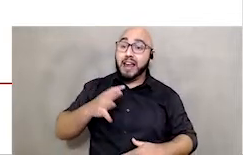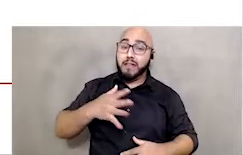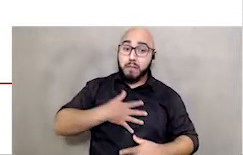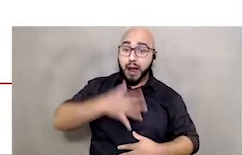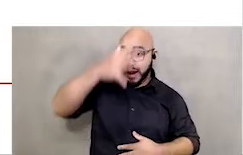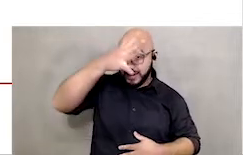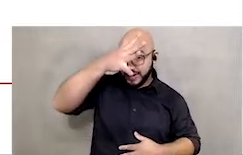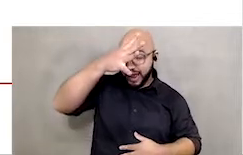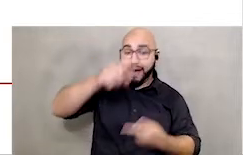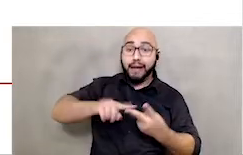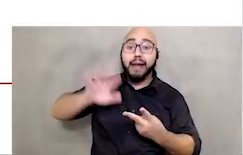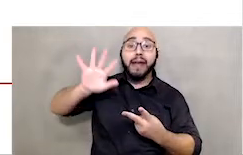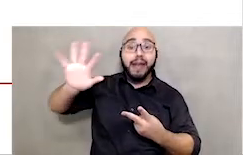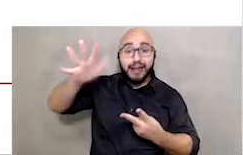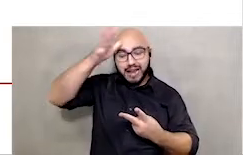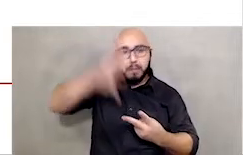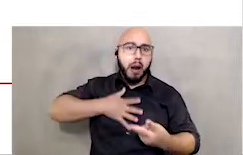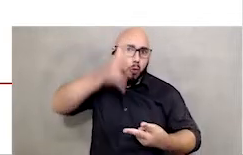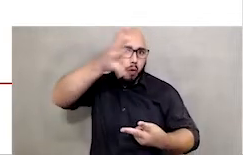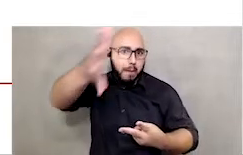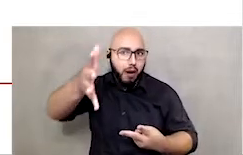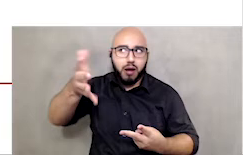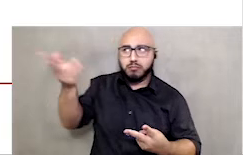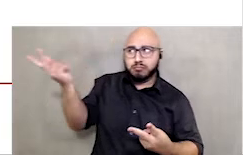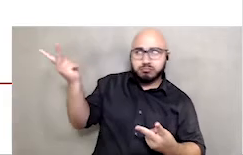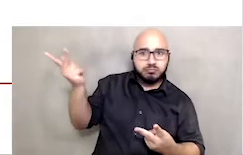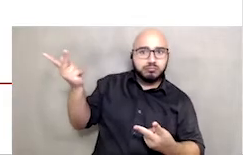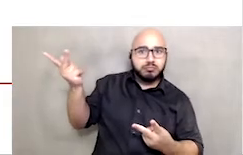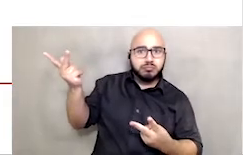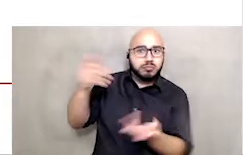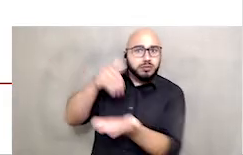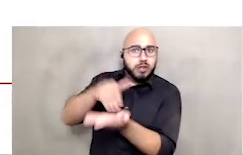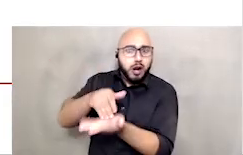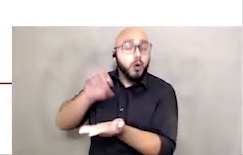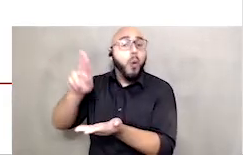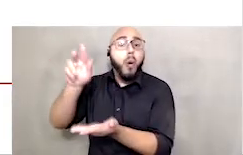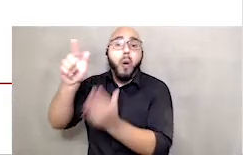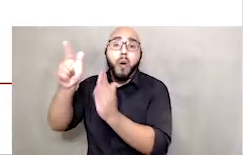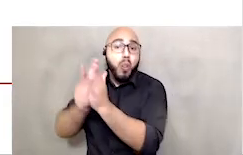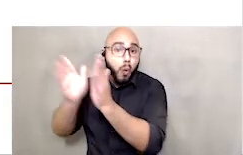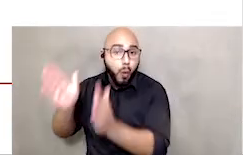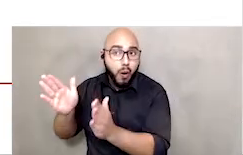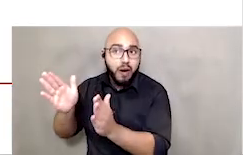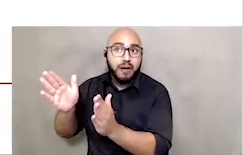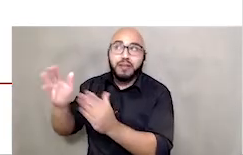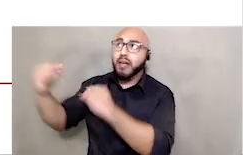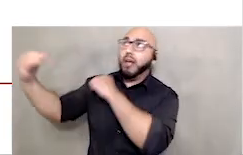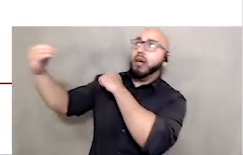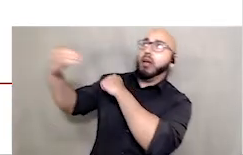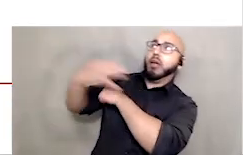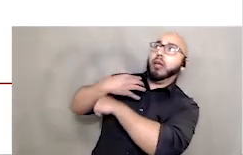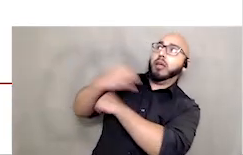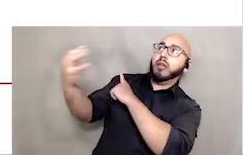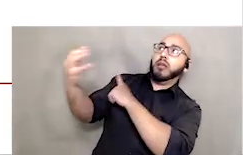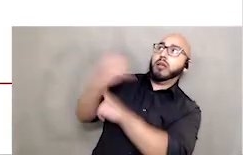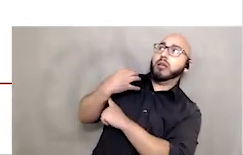was expected to follow in that tradition. This hinders the younger generation's ability to choose their own profession and what